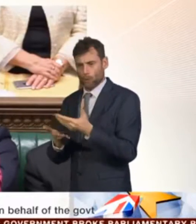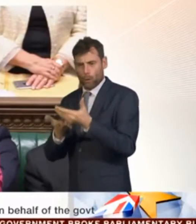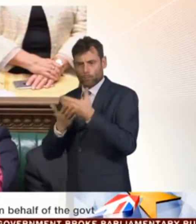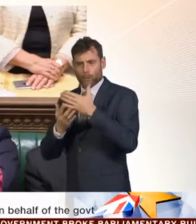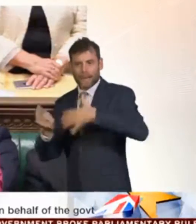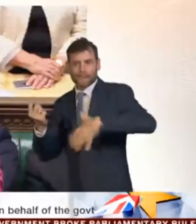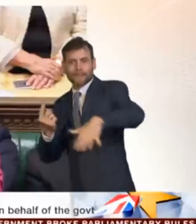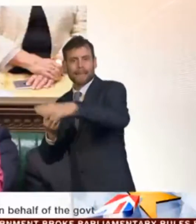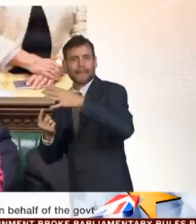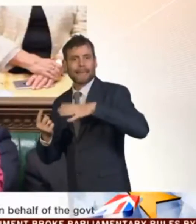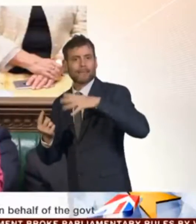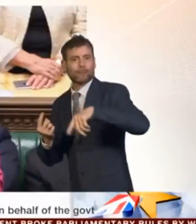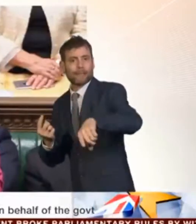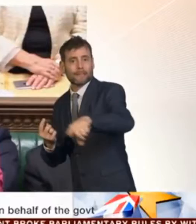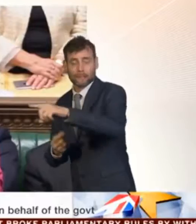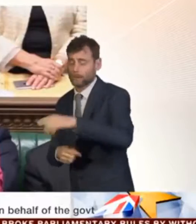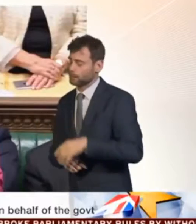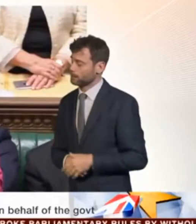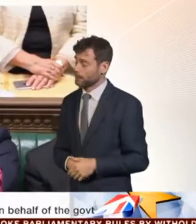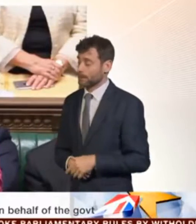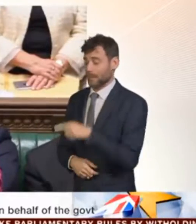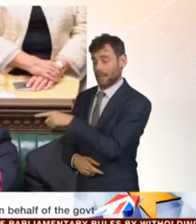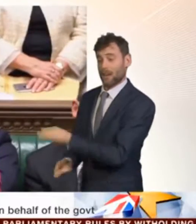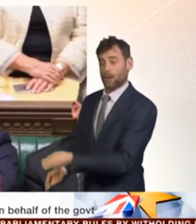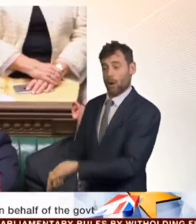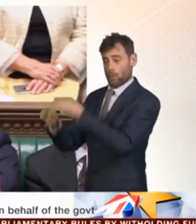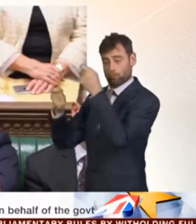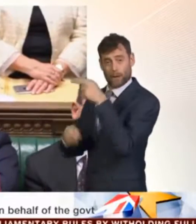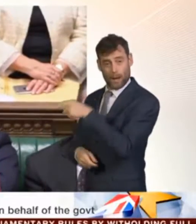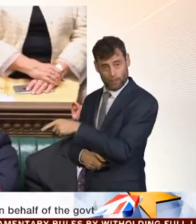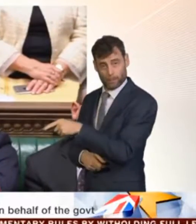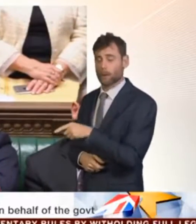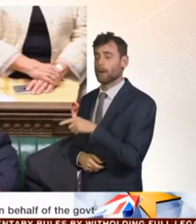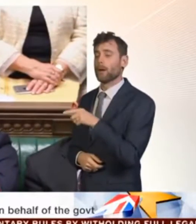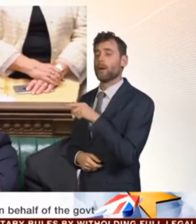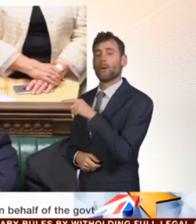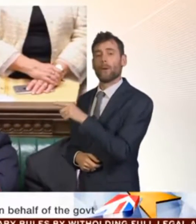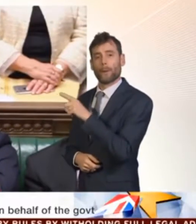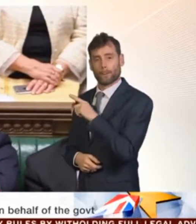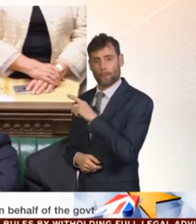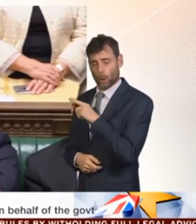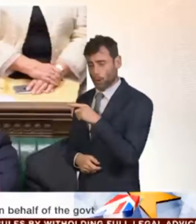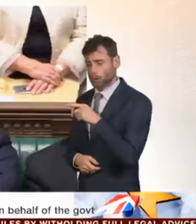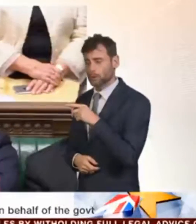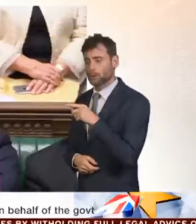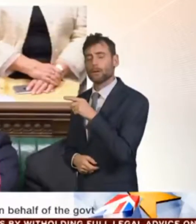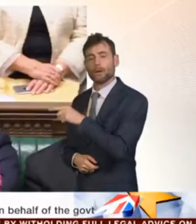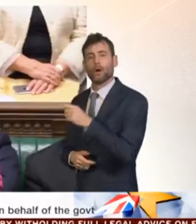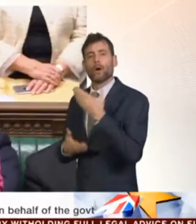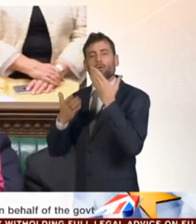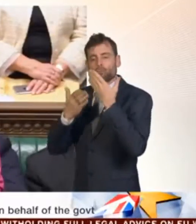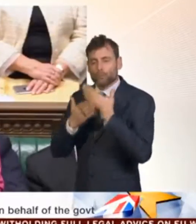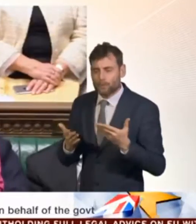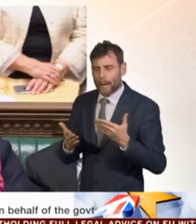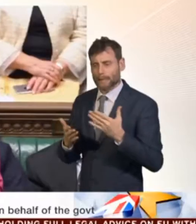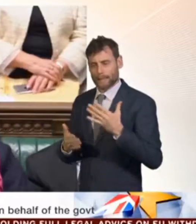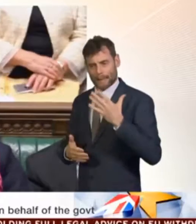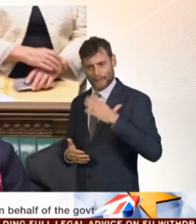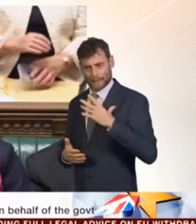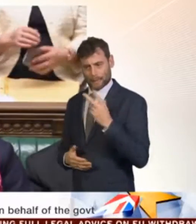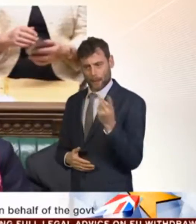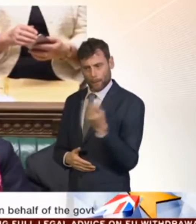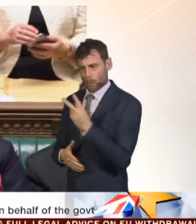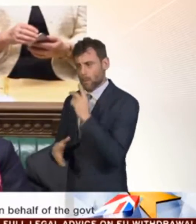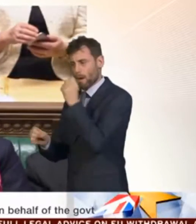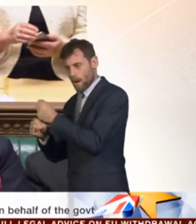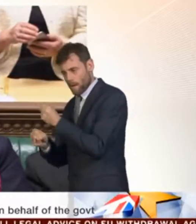about stand and endure because they respect the proper balance between the government and Parliament, and the principle that ministers